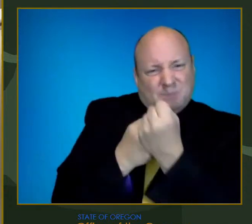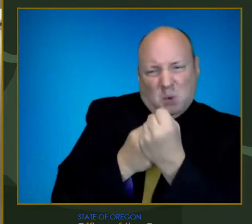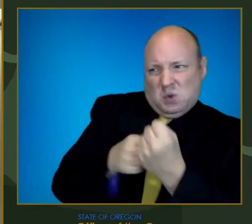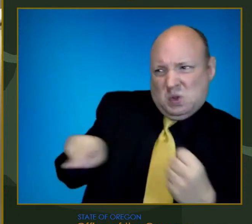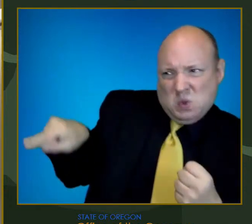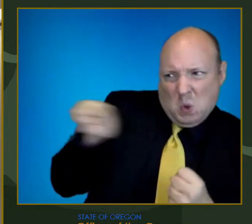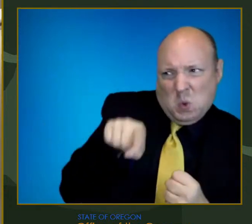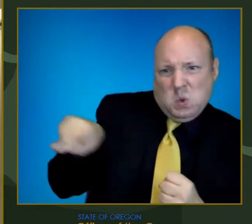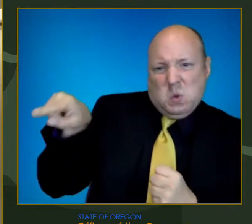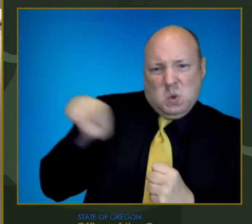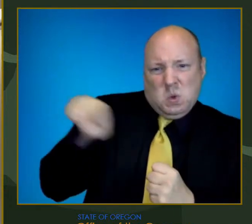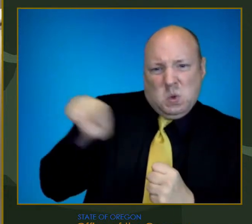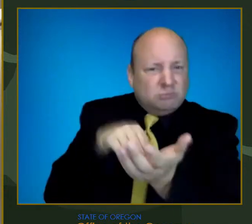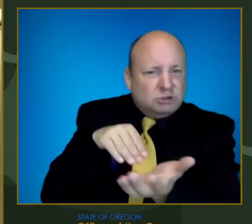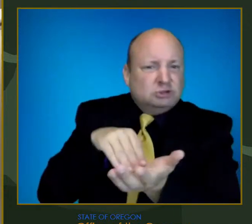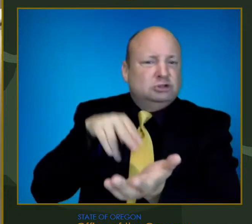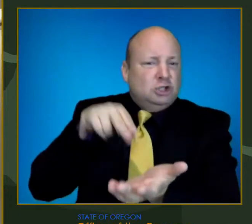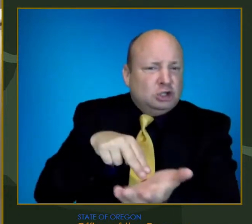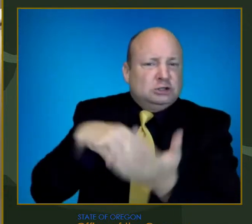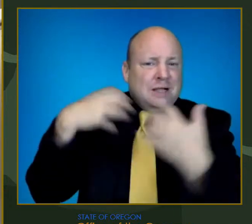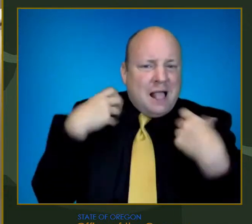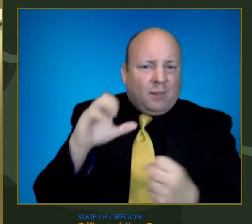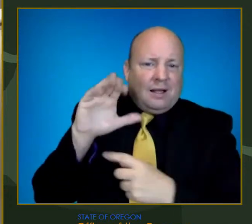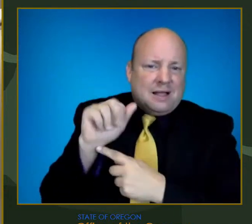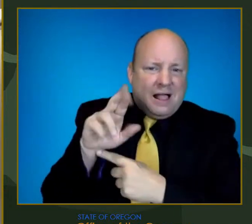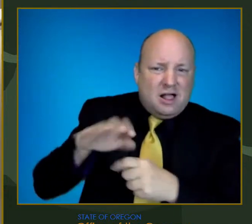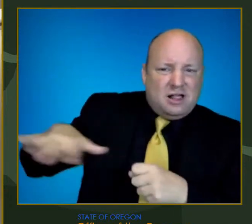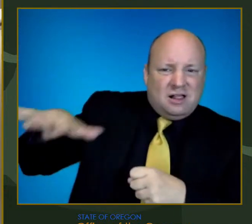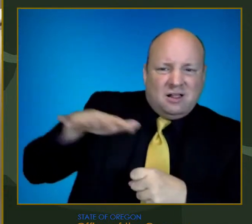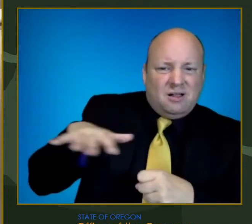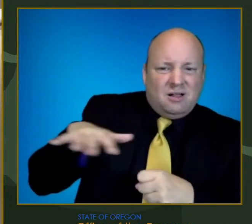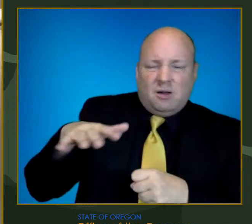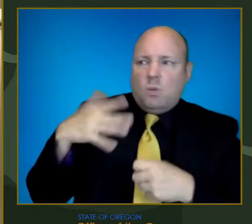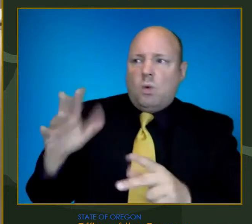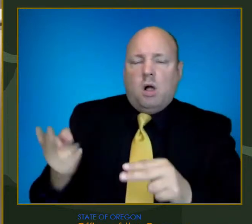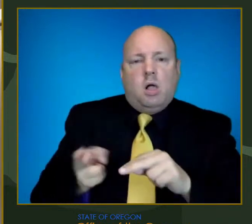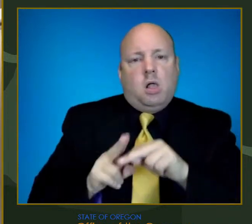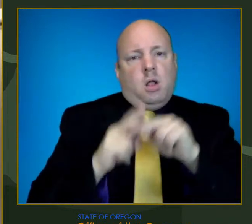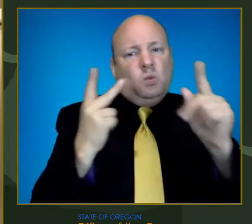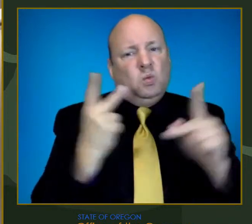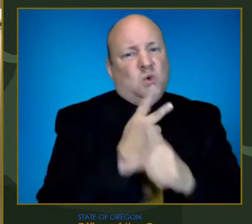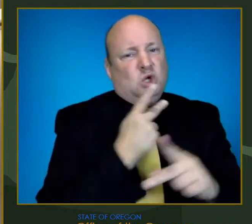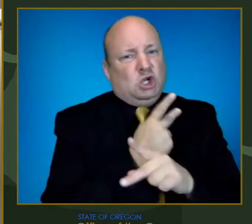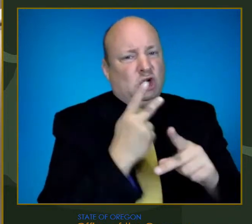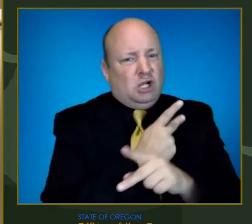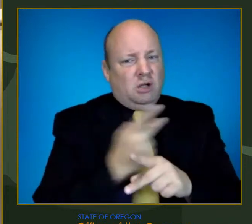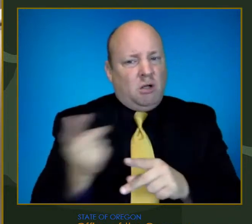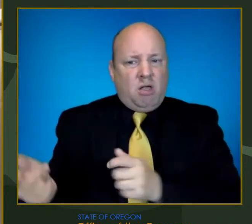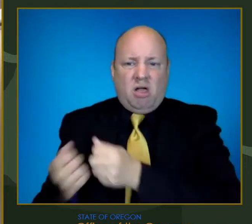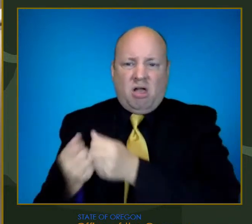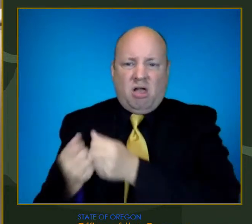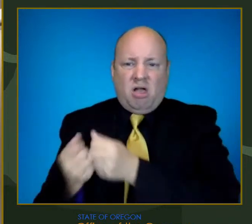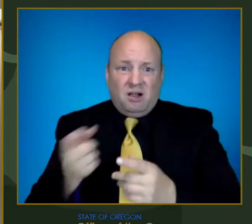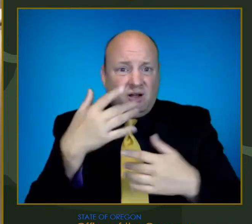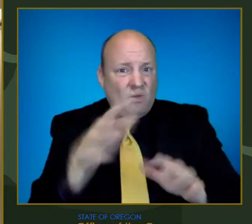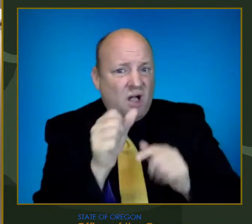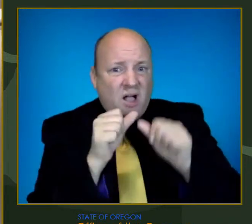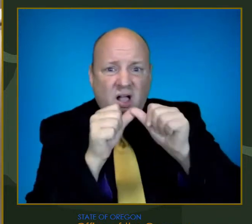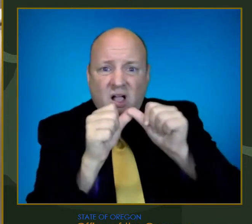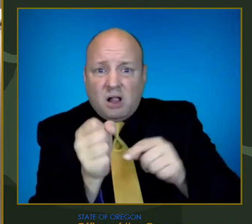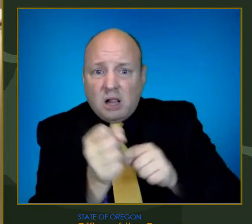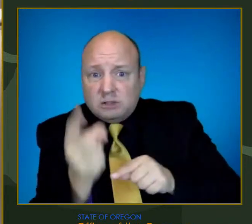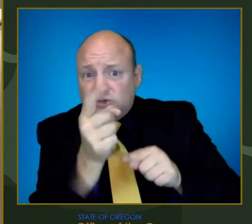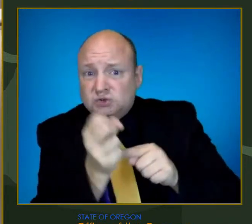us from being in a situation similar or worse in another 18 months or any other time frame. And so the time really to act is